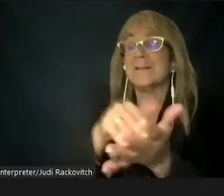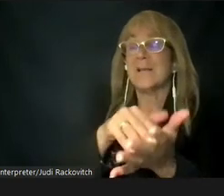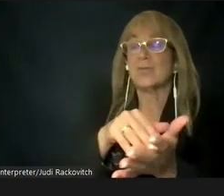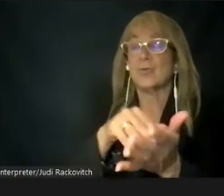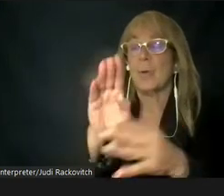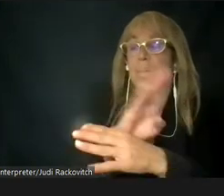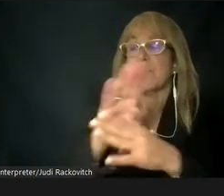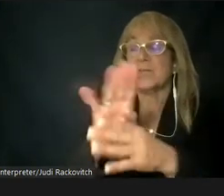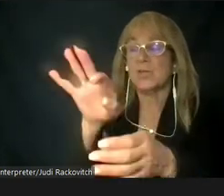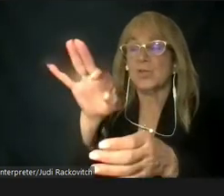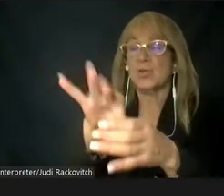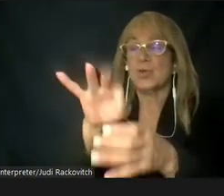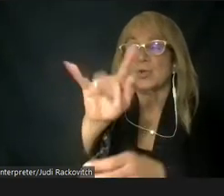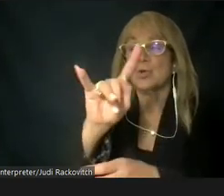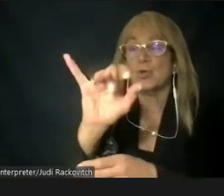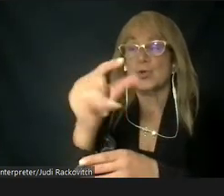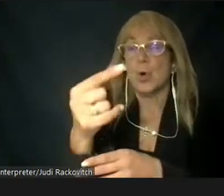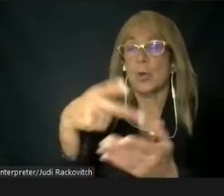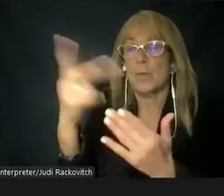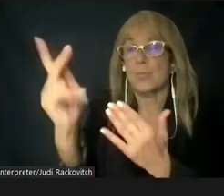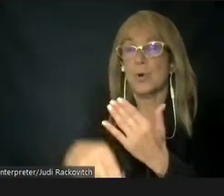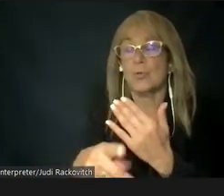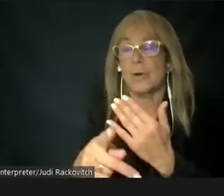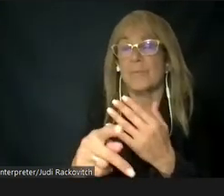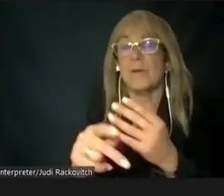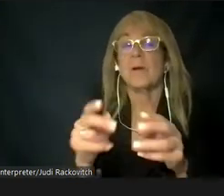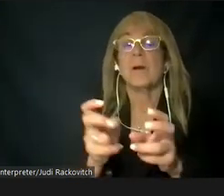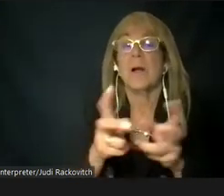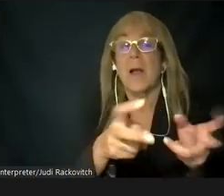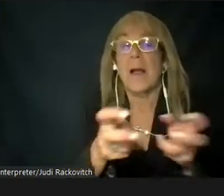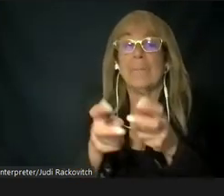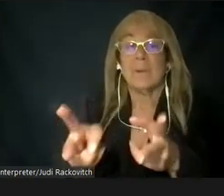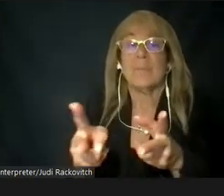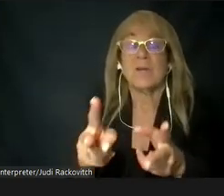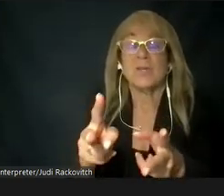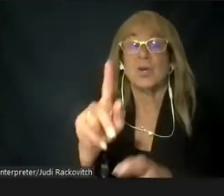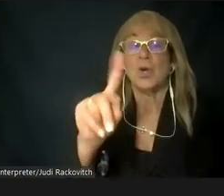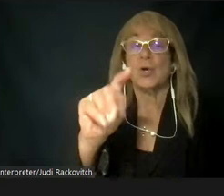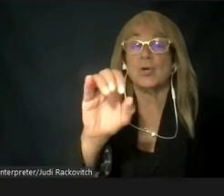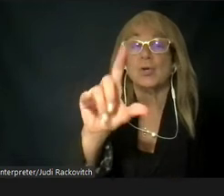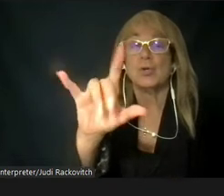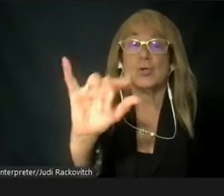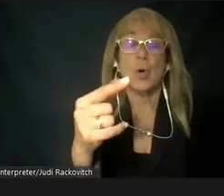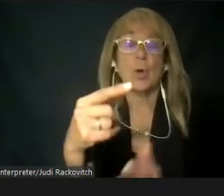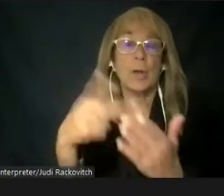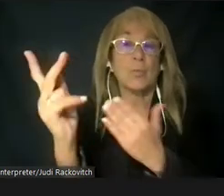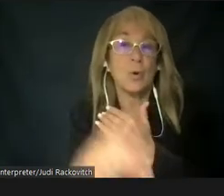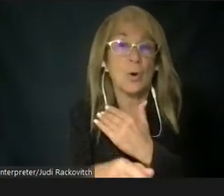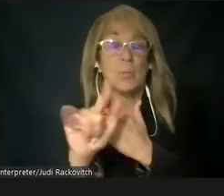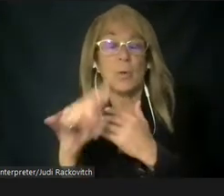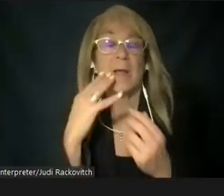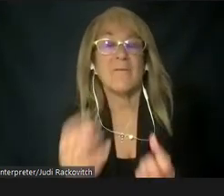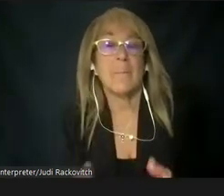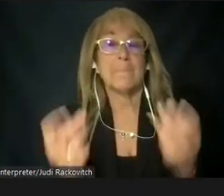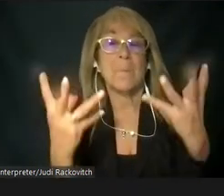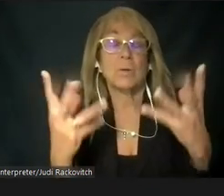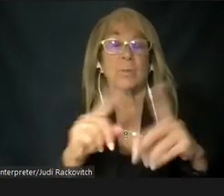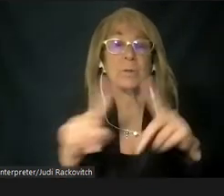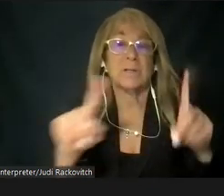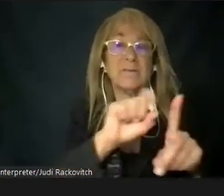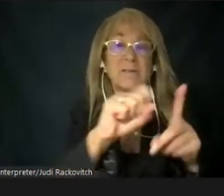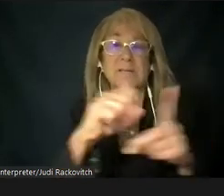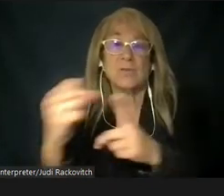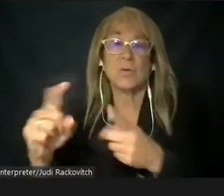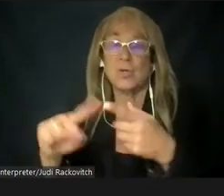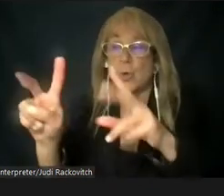and toll system equipment, implementation of a tolling program, which would have multiple scenarios in the environmental assessment to assess and